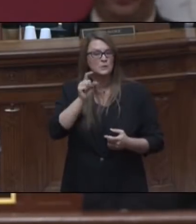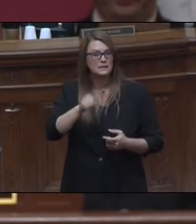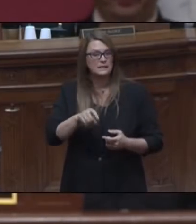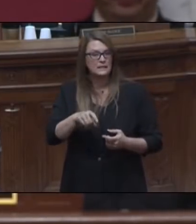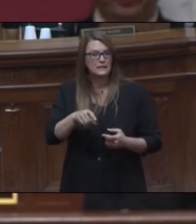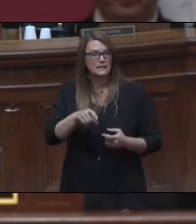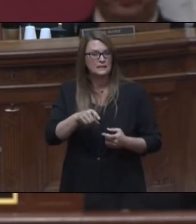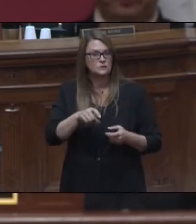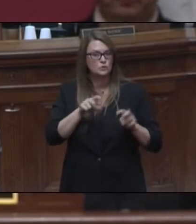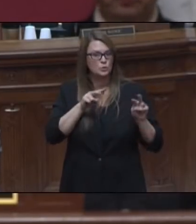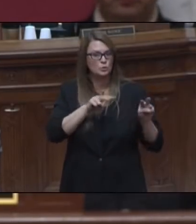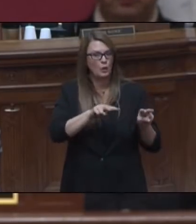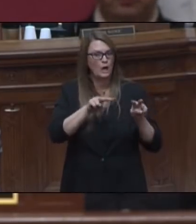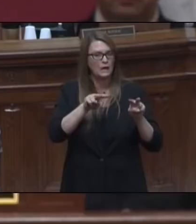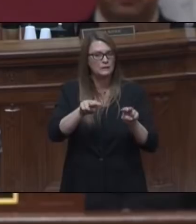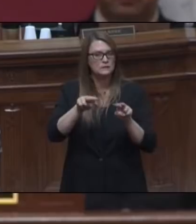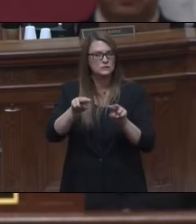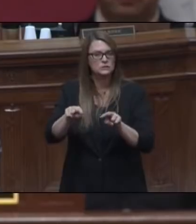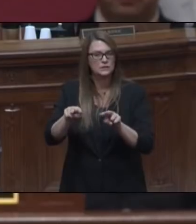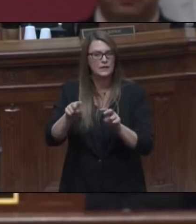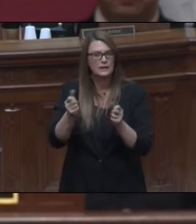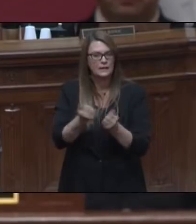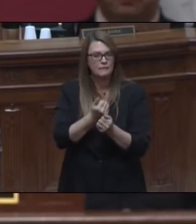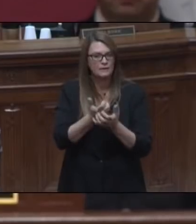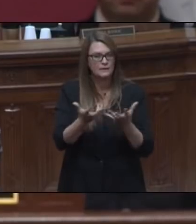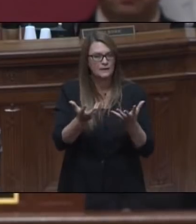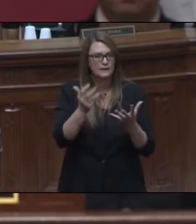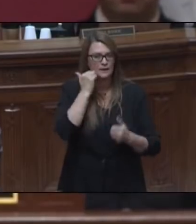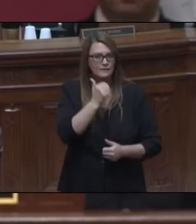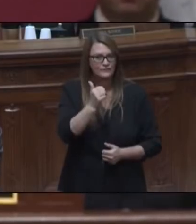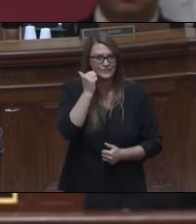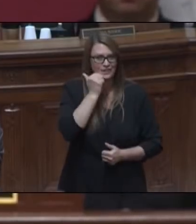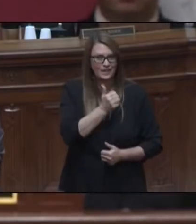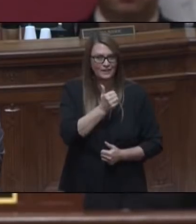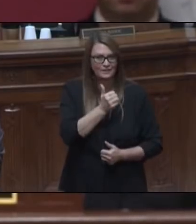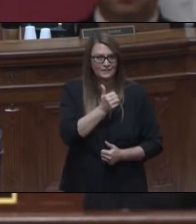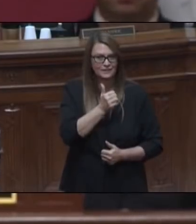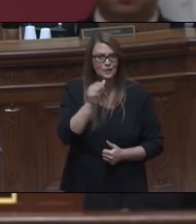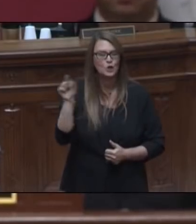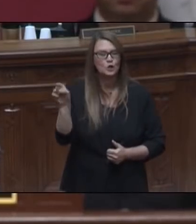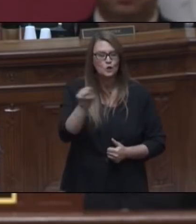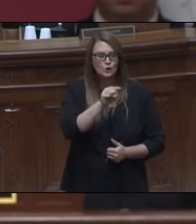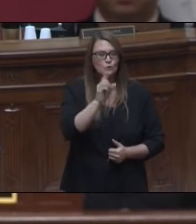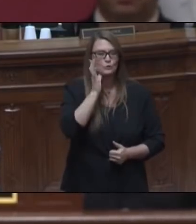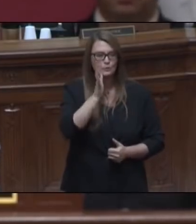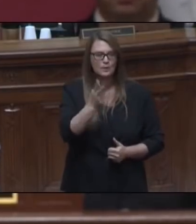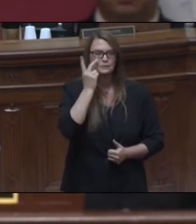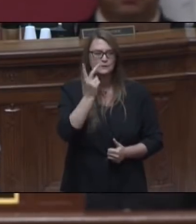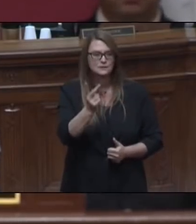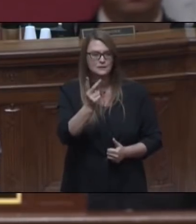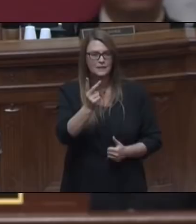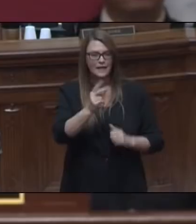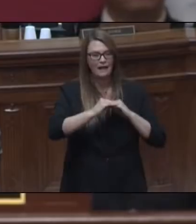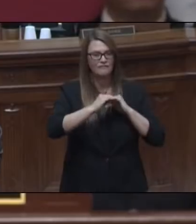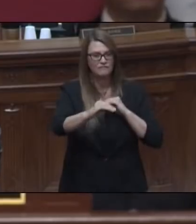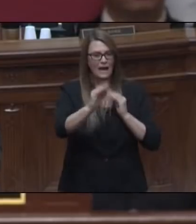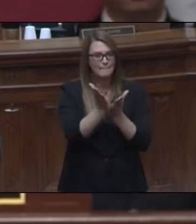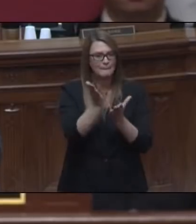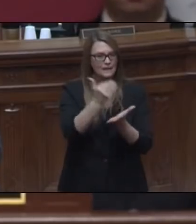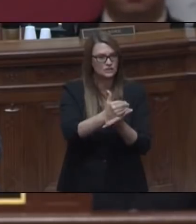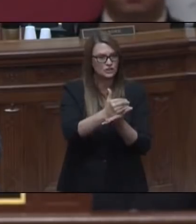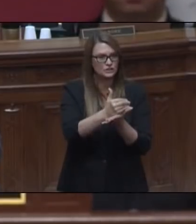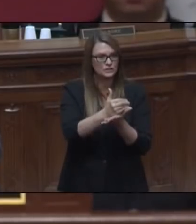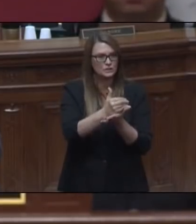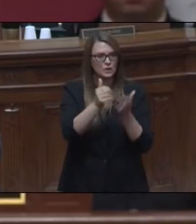the store every single day. You will absolutely see a flat budget with